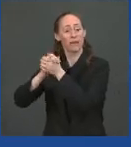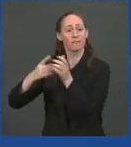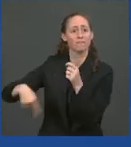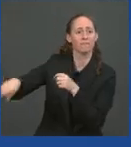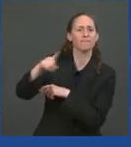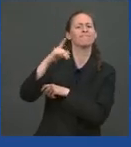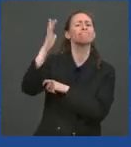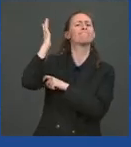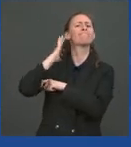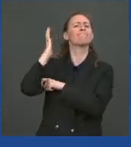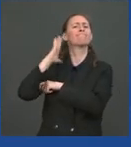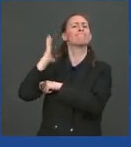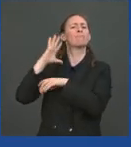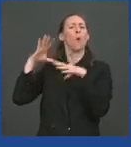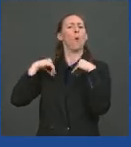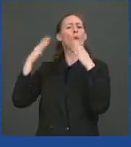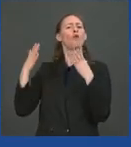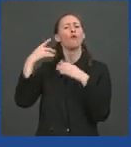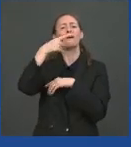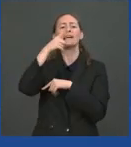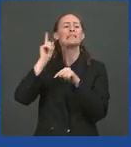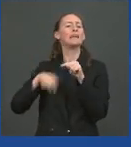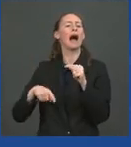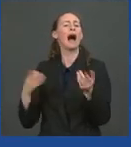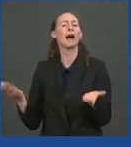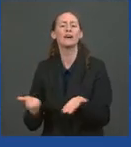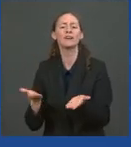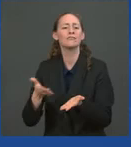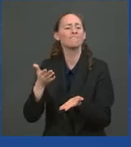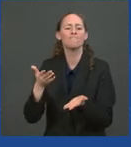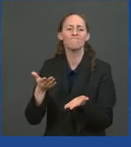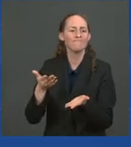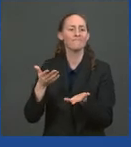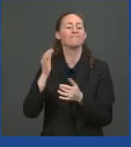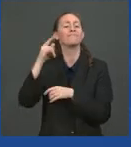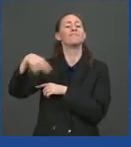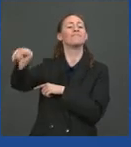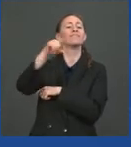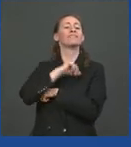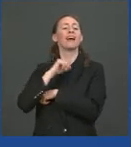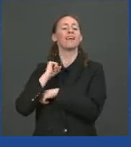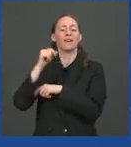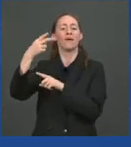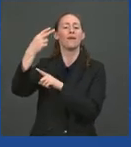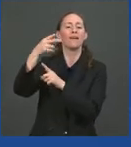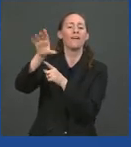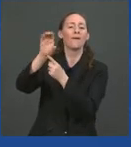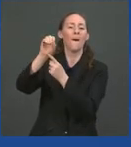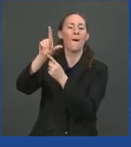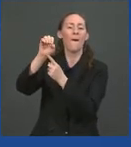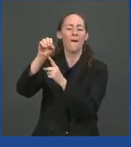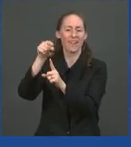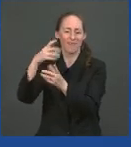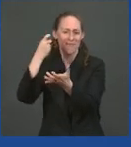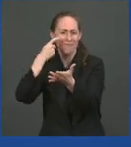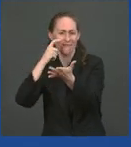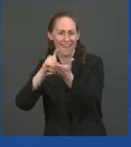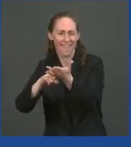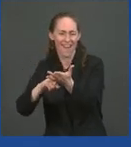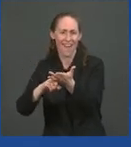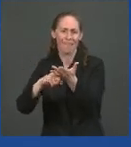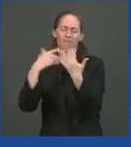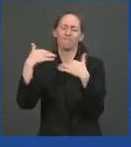of mine, a server of the United States Senate, Herb Kohl, one of the finest guys I served with, a man of significant honor. And